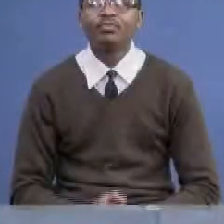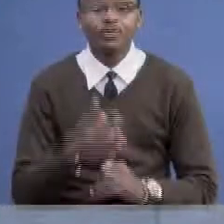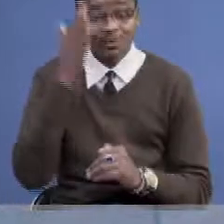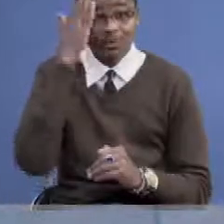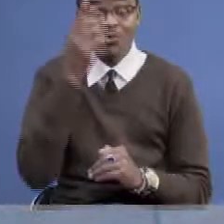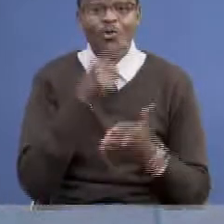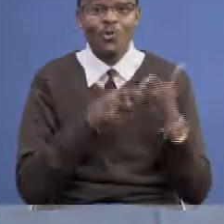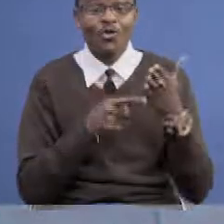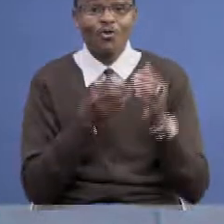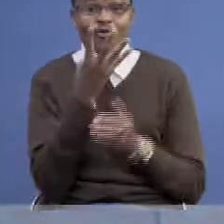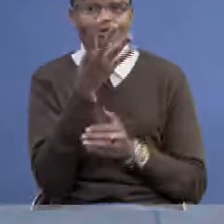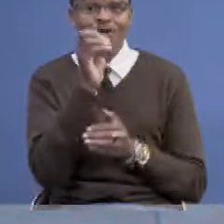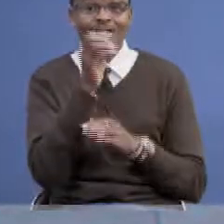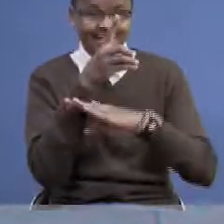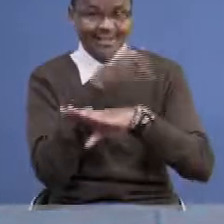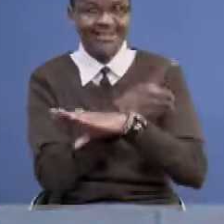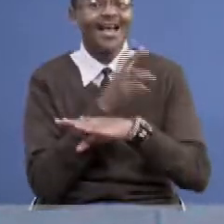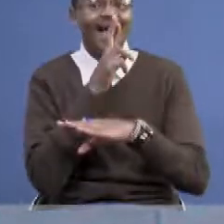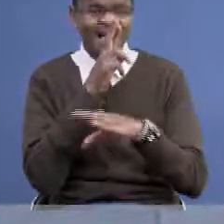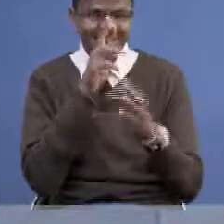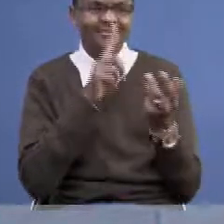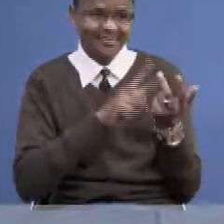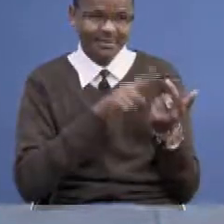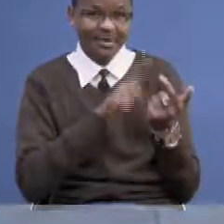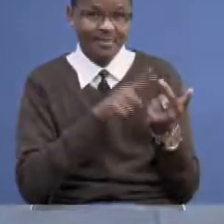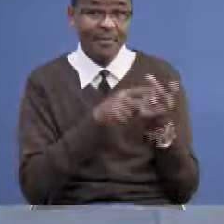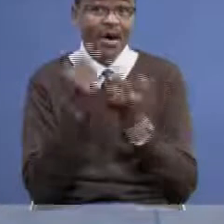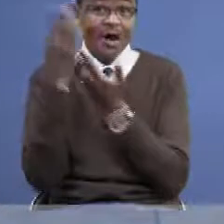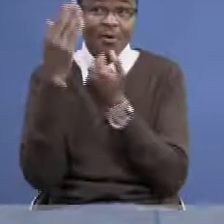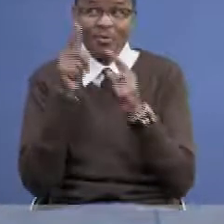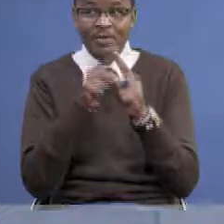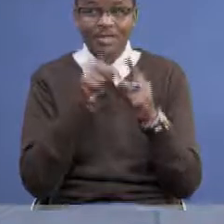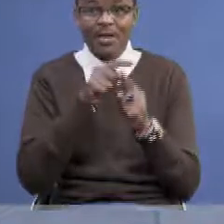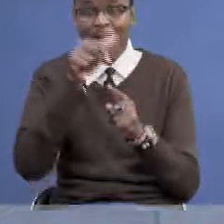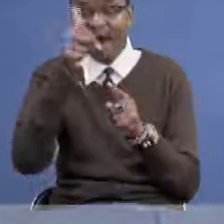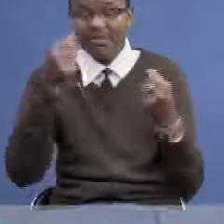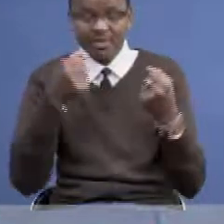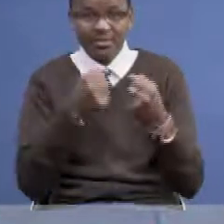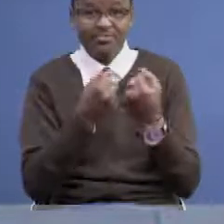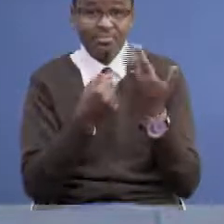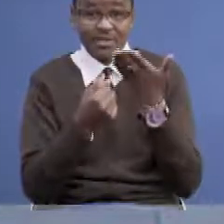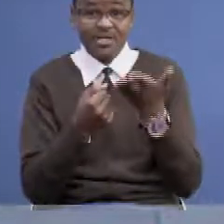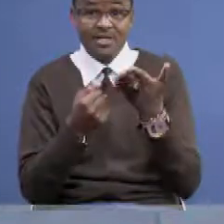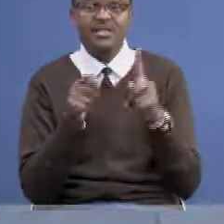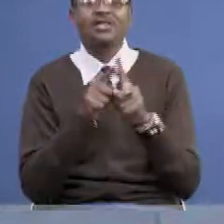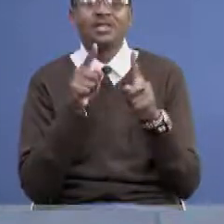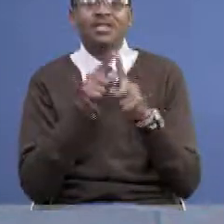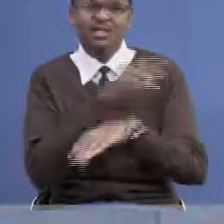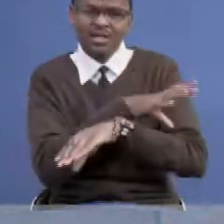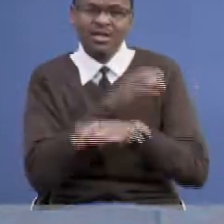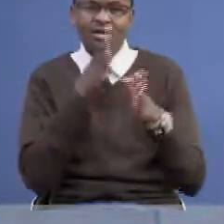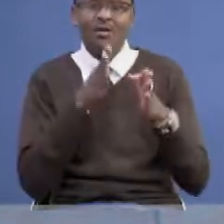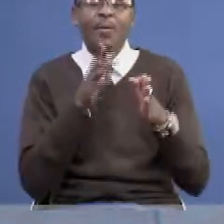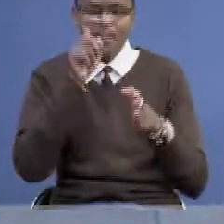Well, you know what they say, 40 days are numbered. We surely hope, just like the other incidents, that this robbers might